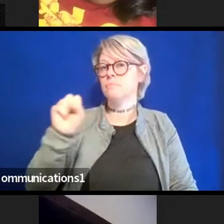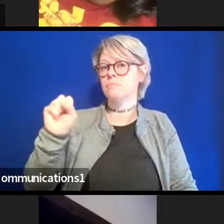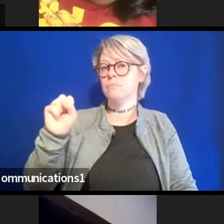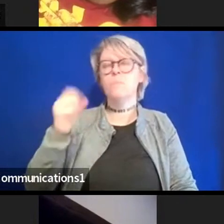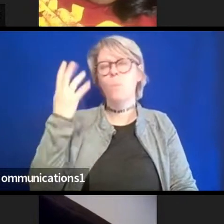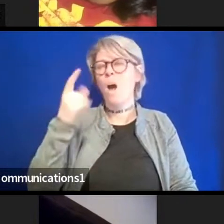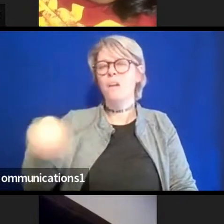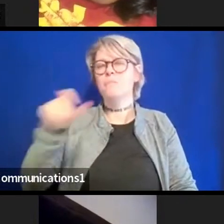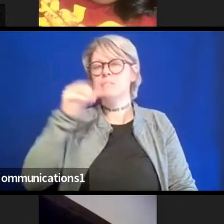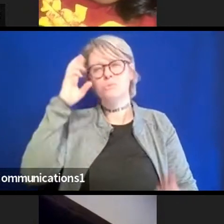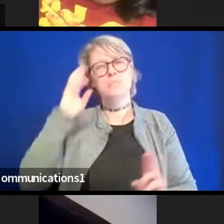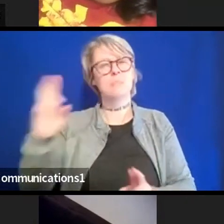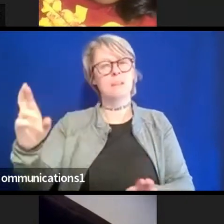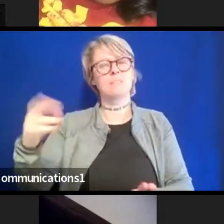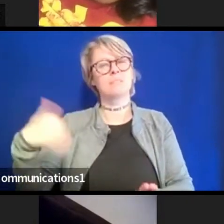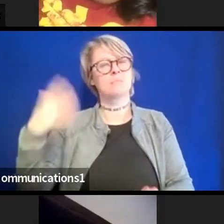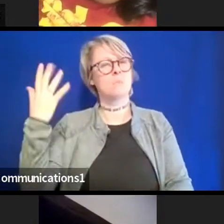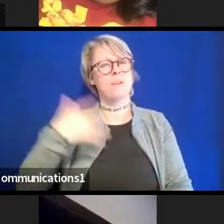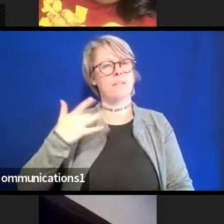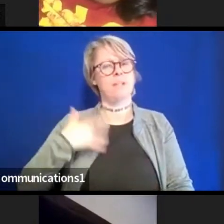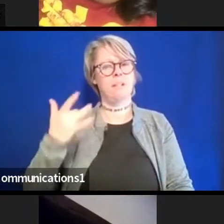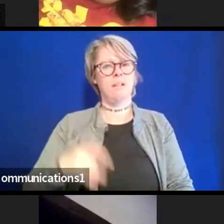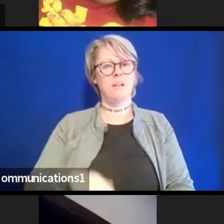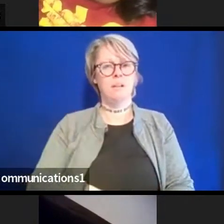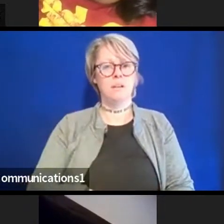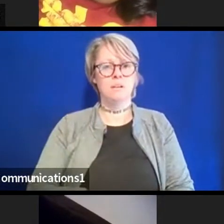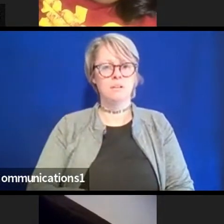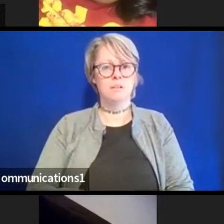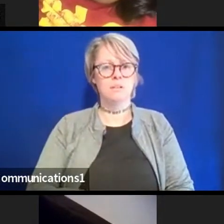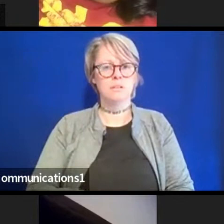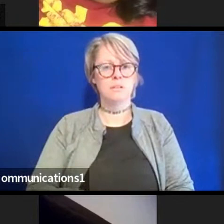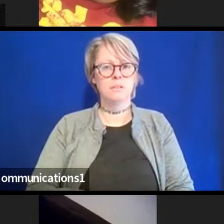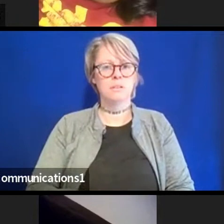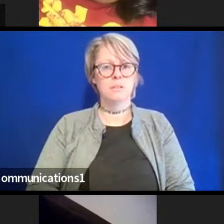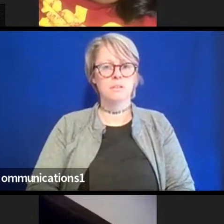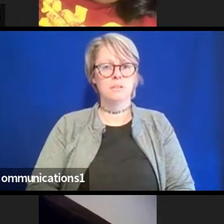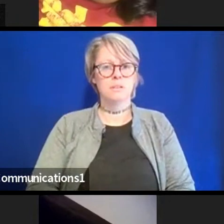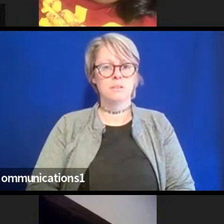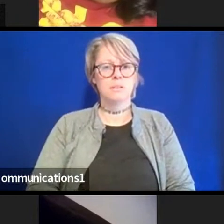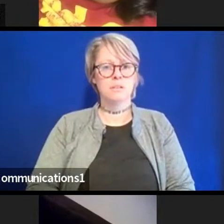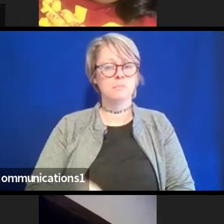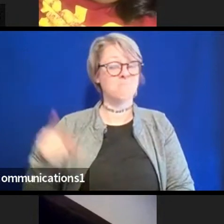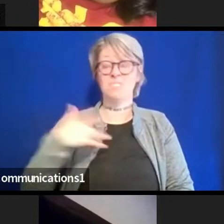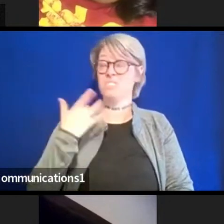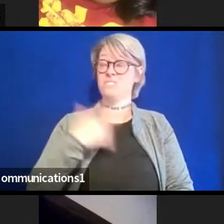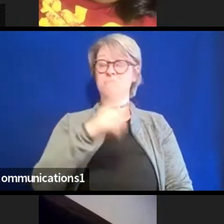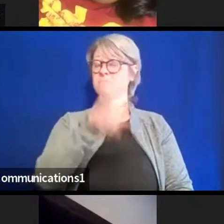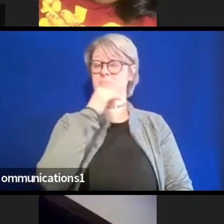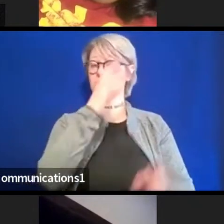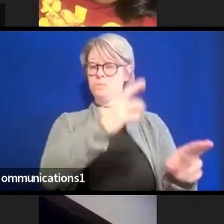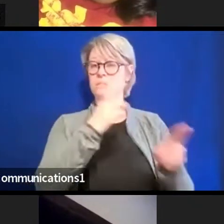being respected? I just felt like they were not respecting me